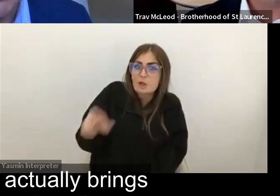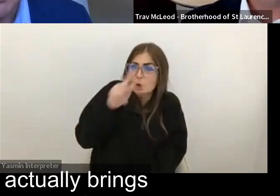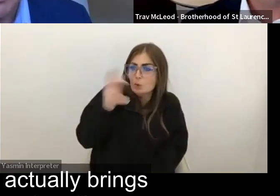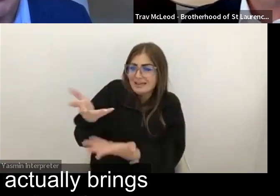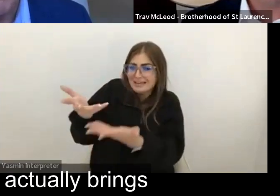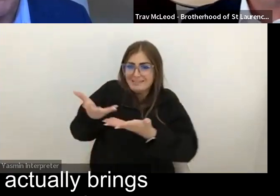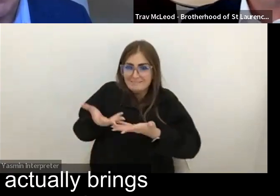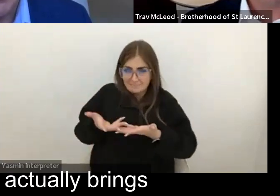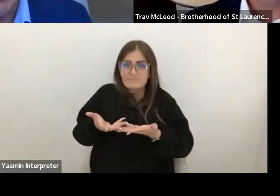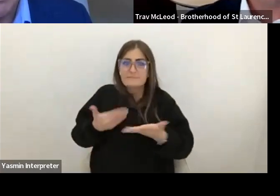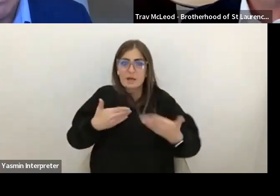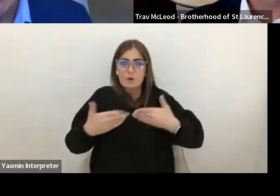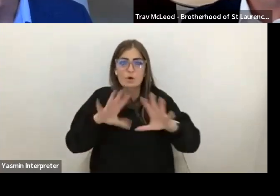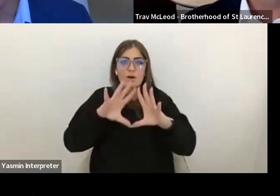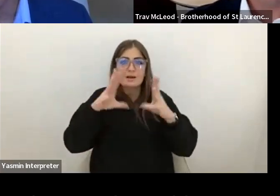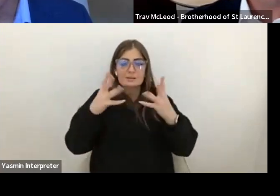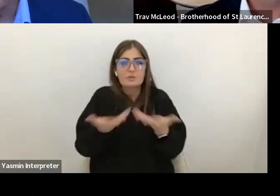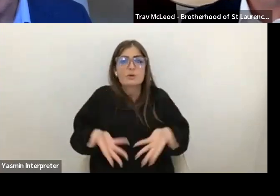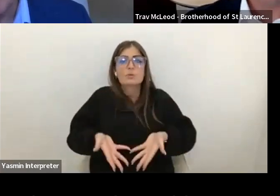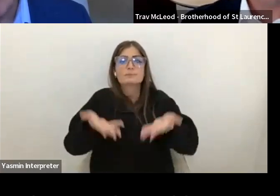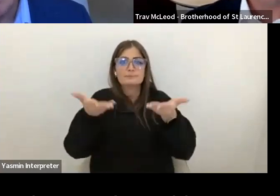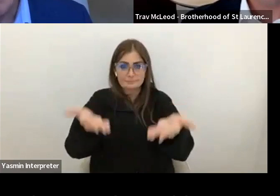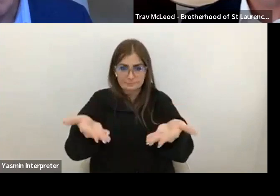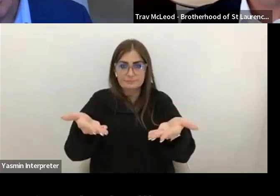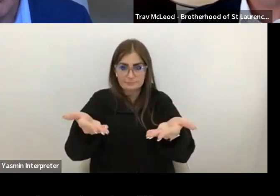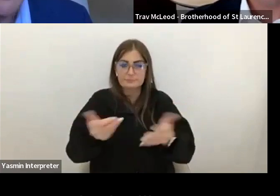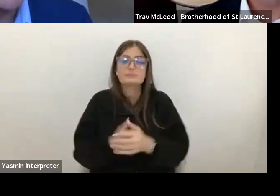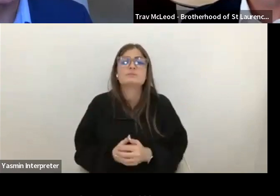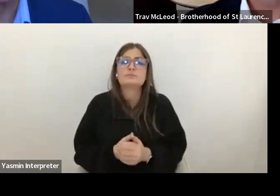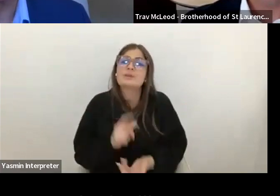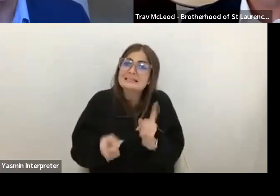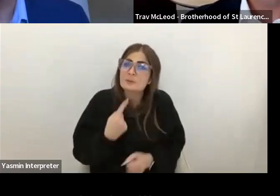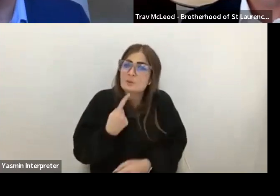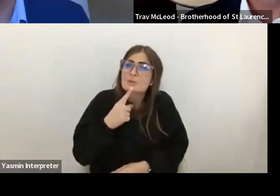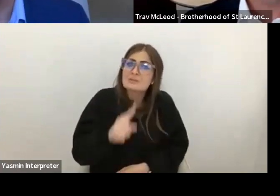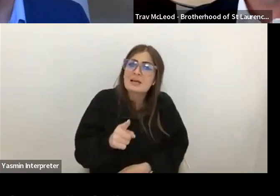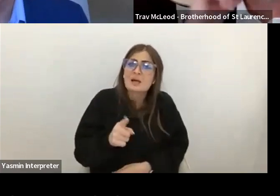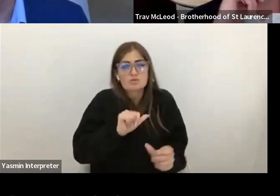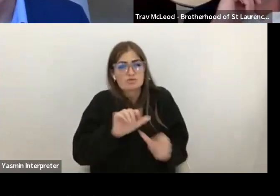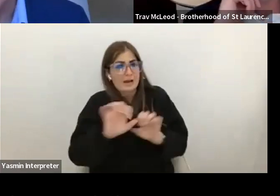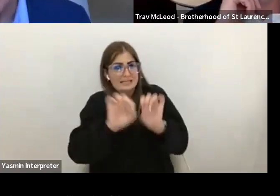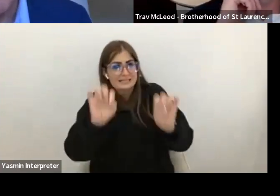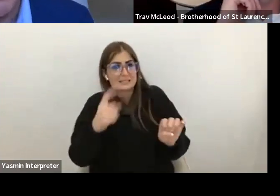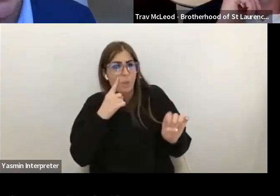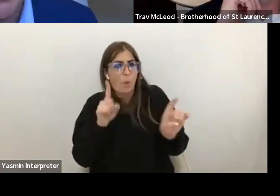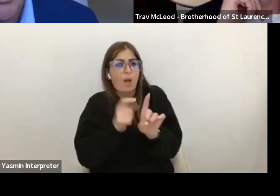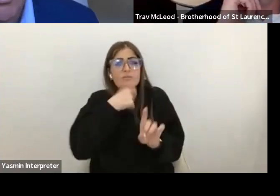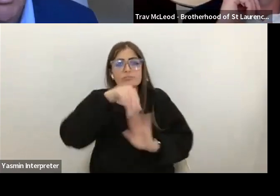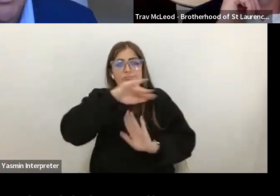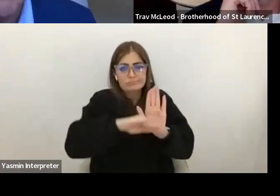all these things together. And, you know, sometimes we've said that what a great system looks like is a number of